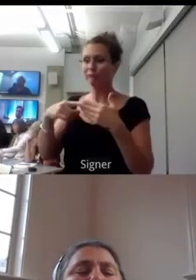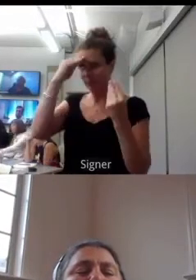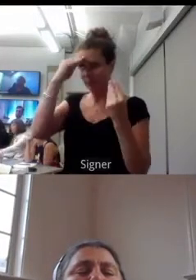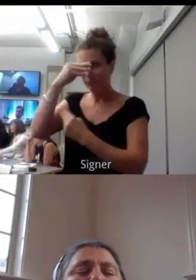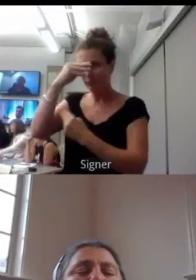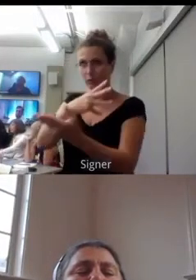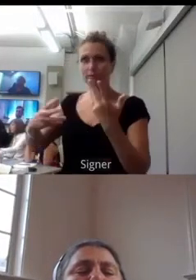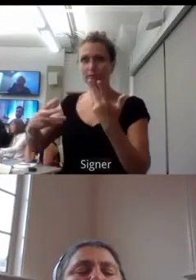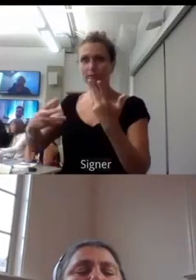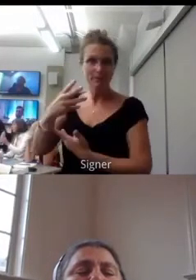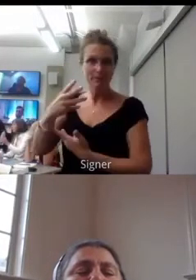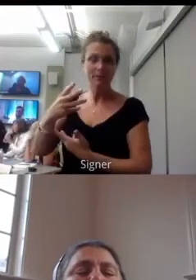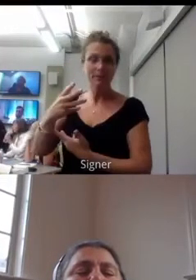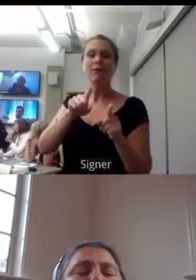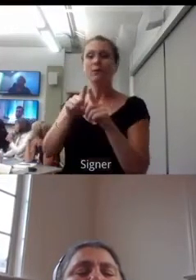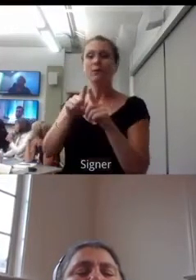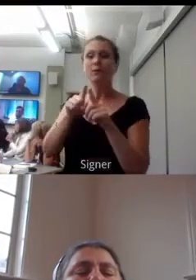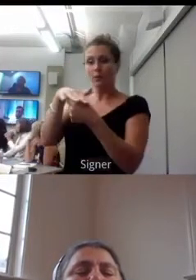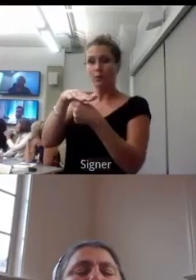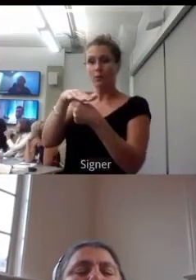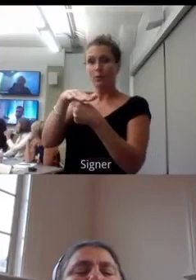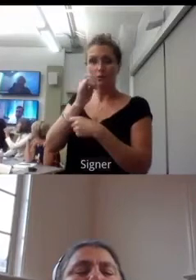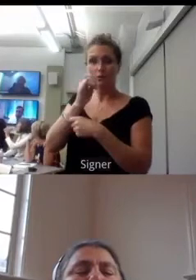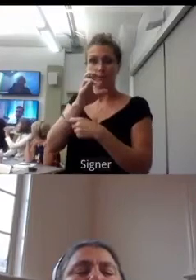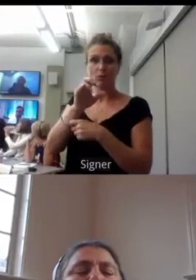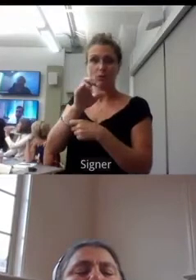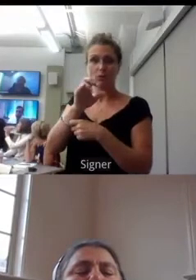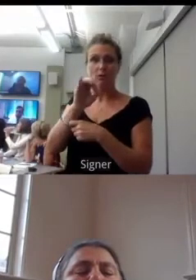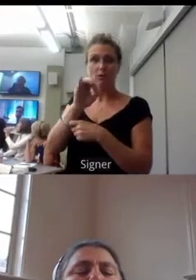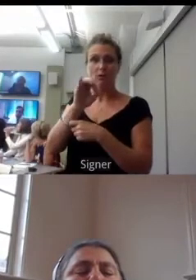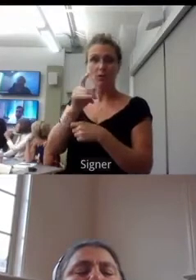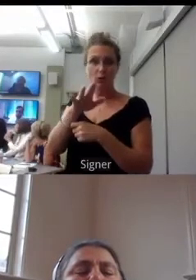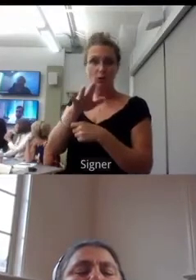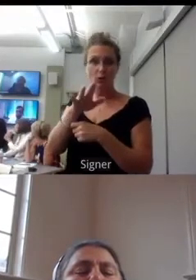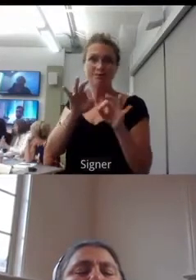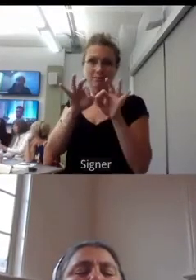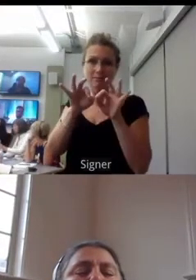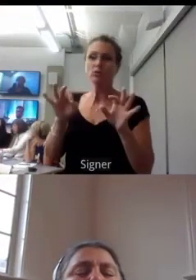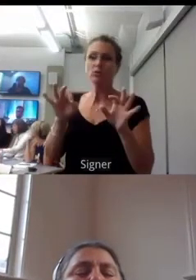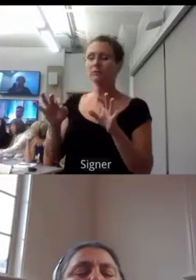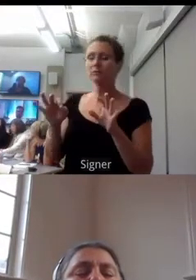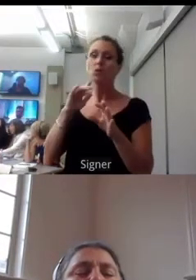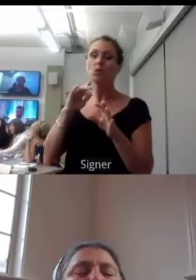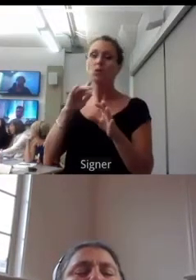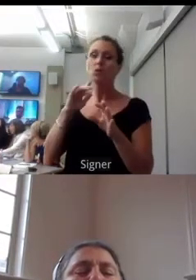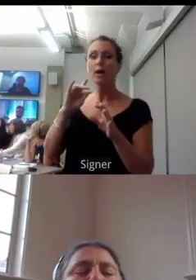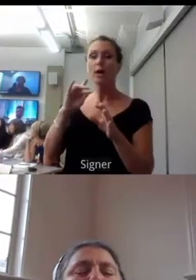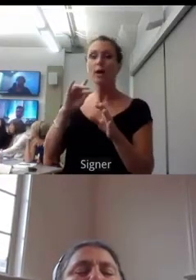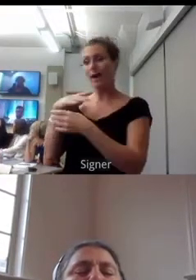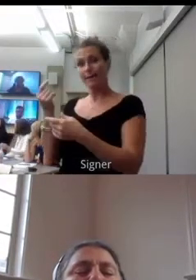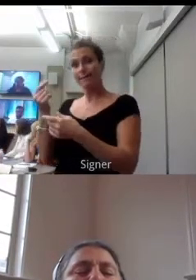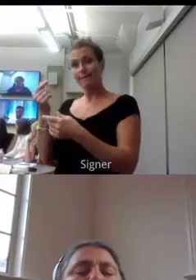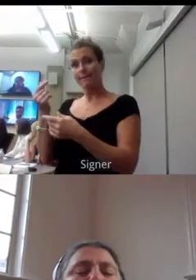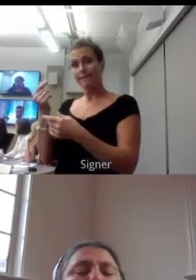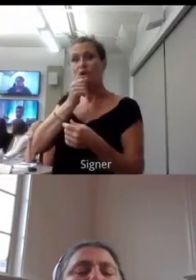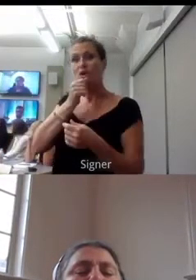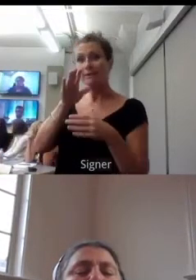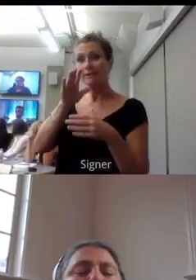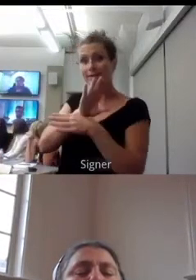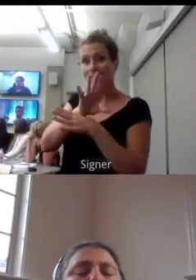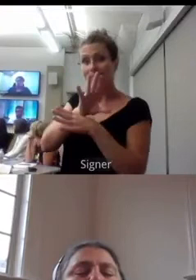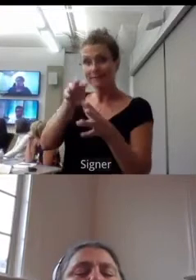because of the private sector about to move in. And that, as I noted before, there were special groups